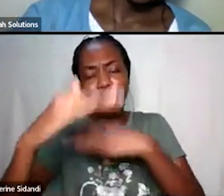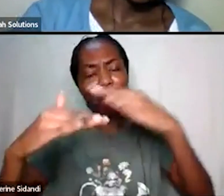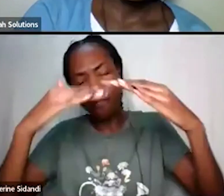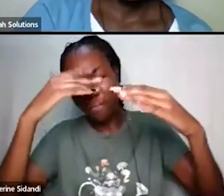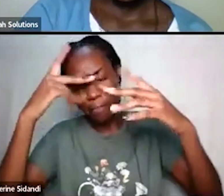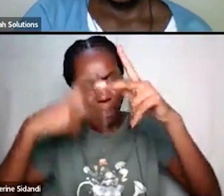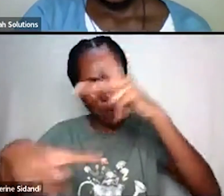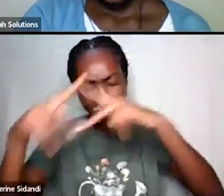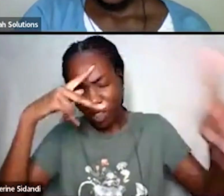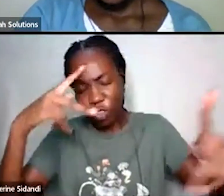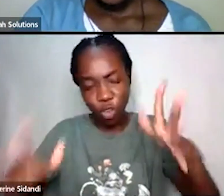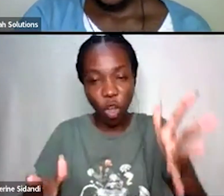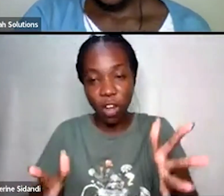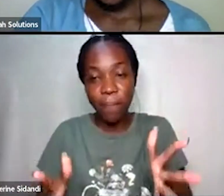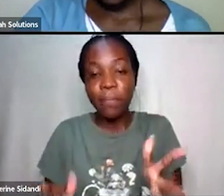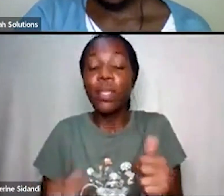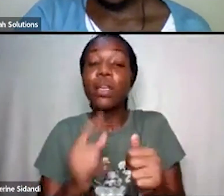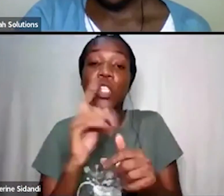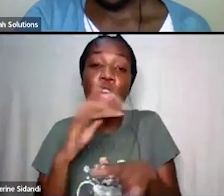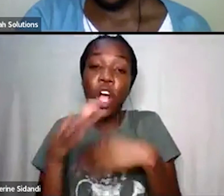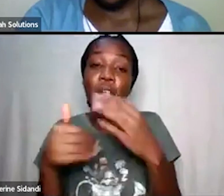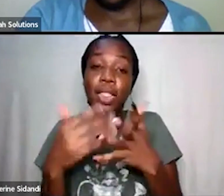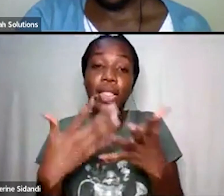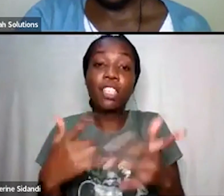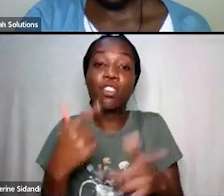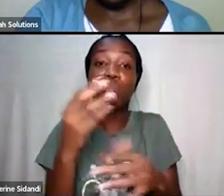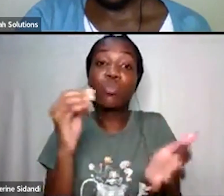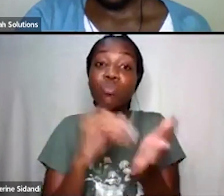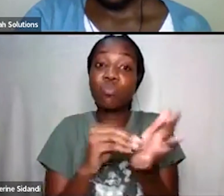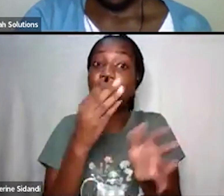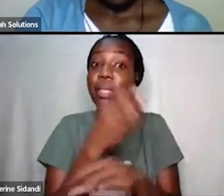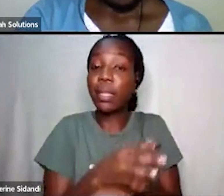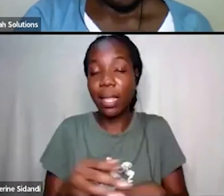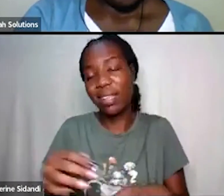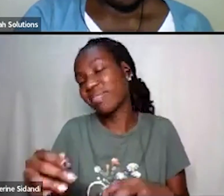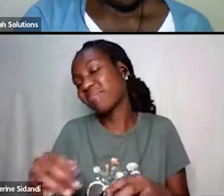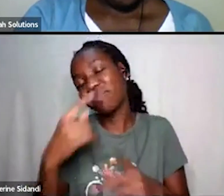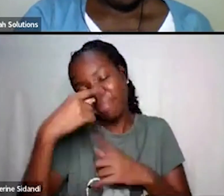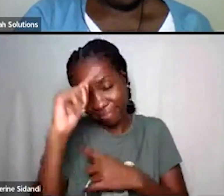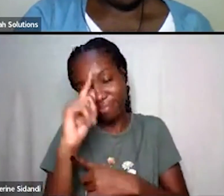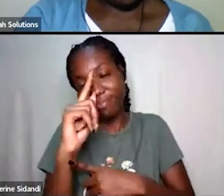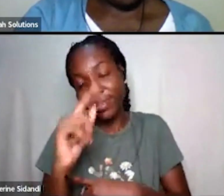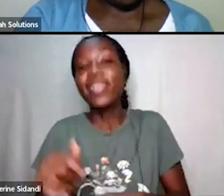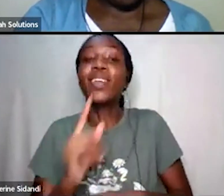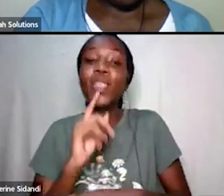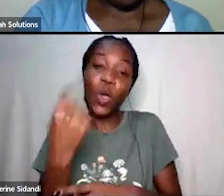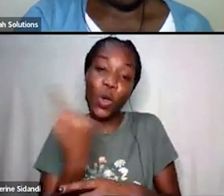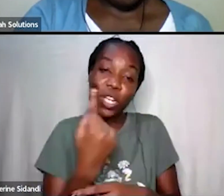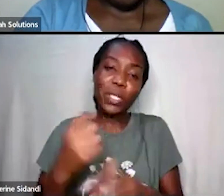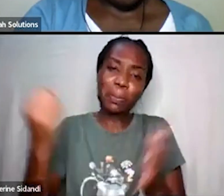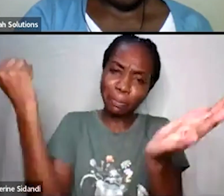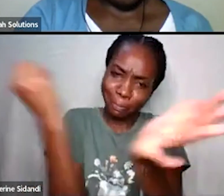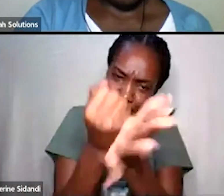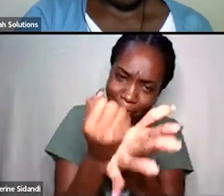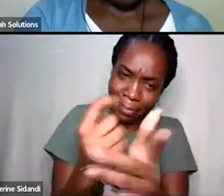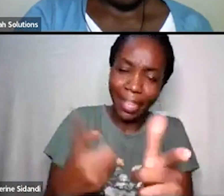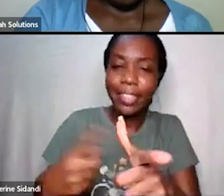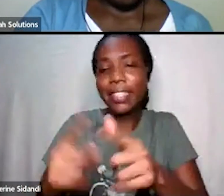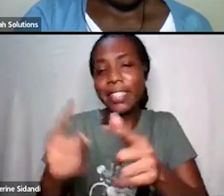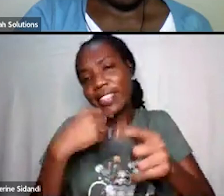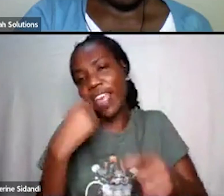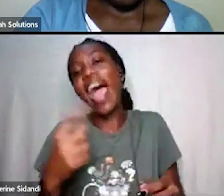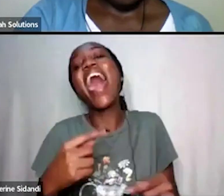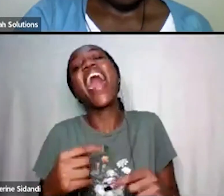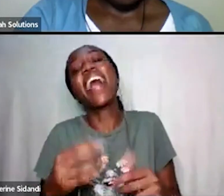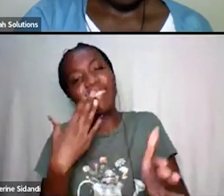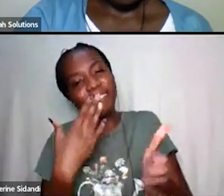been put here is correct. I don't think there's anything which is wrong. So it's just a matter of just putting a stamp. And so thanks so much for whoever has